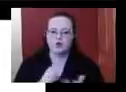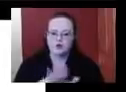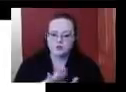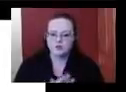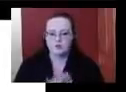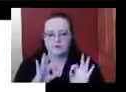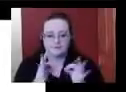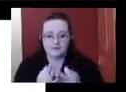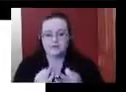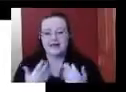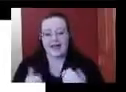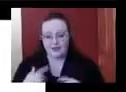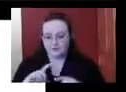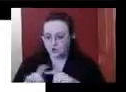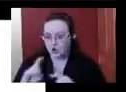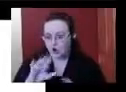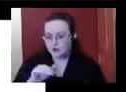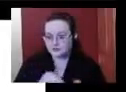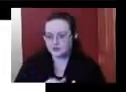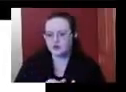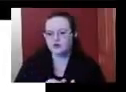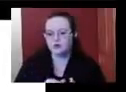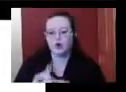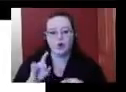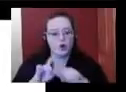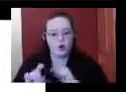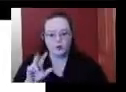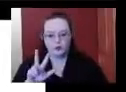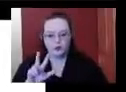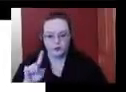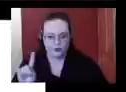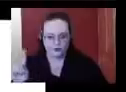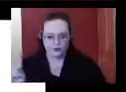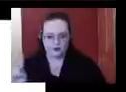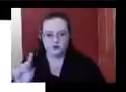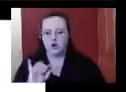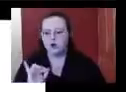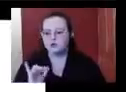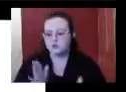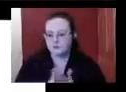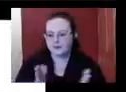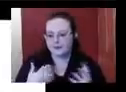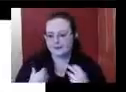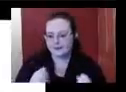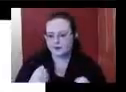311 call center or Access Halton, as well as our public health call center.